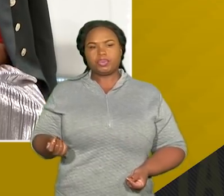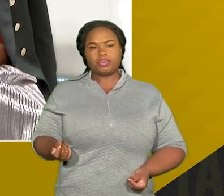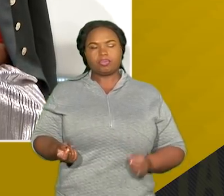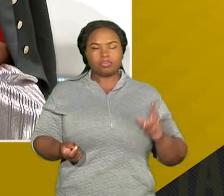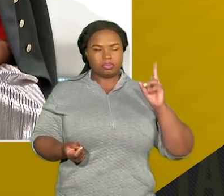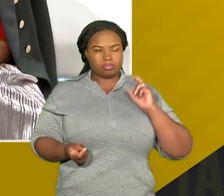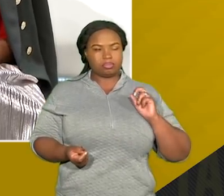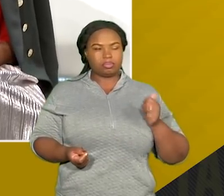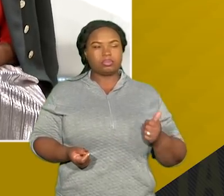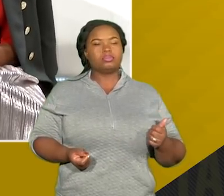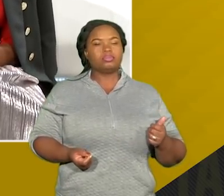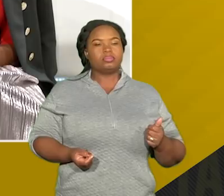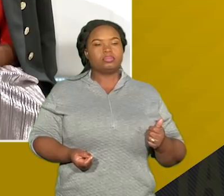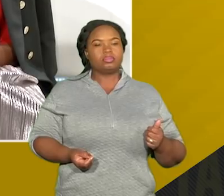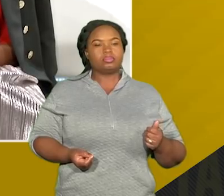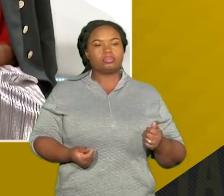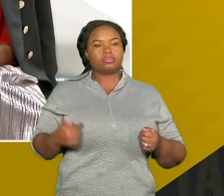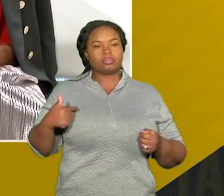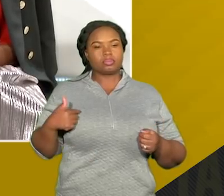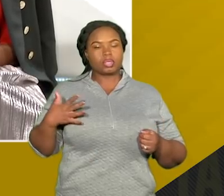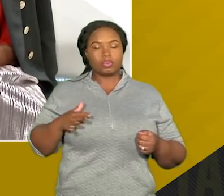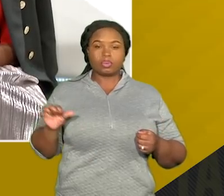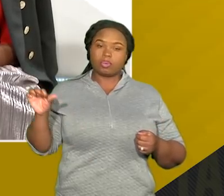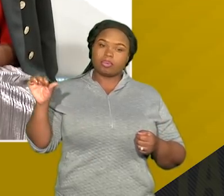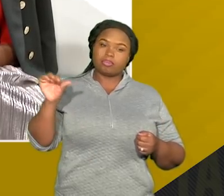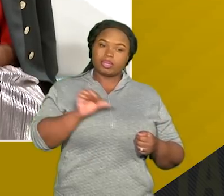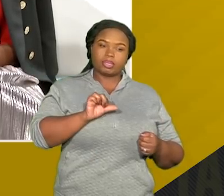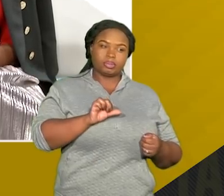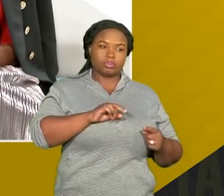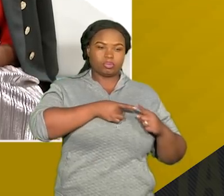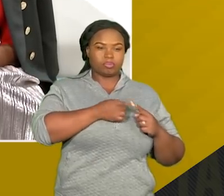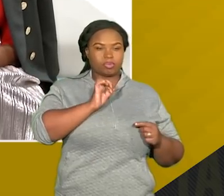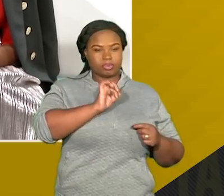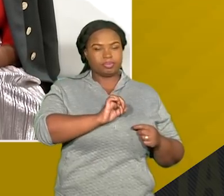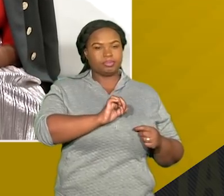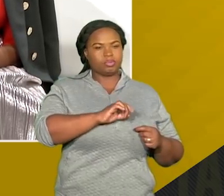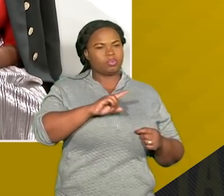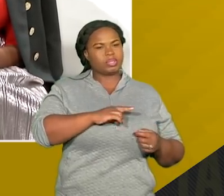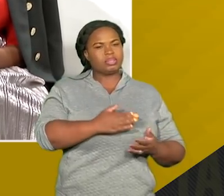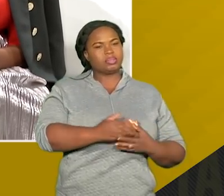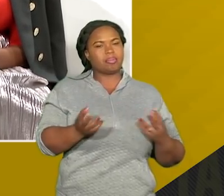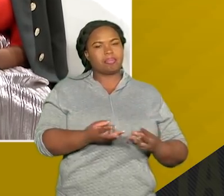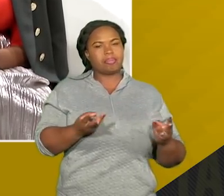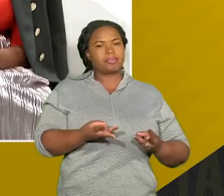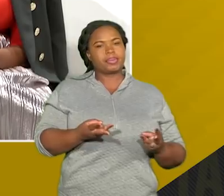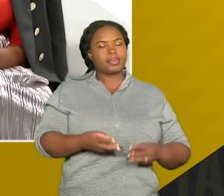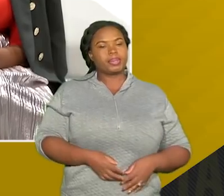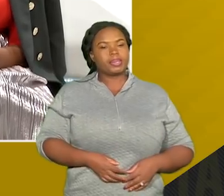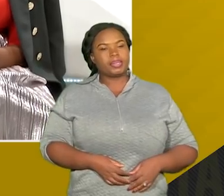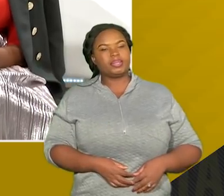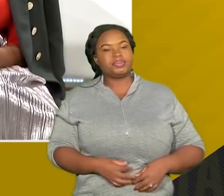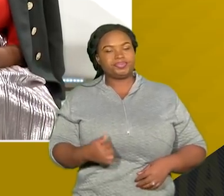And ngifuna kubuya back to the point kugogo ekuthenini abanye abantu banakho ukuthatha ukuthi le